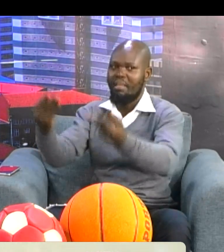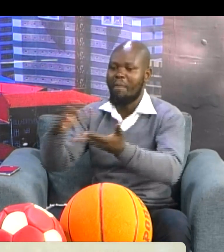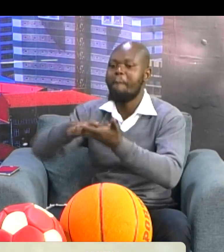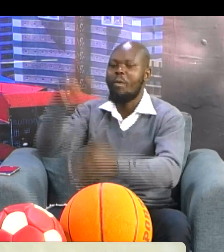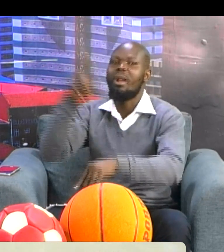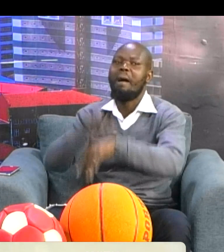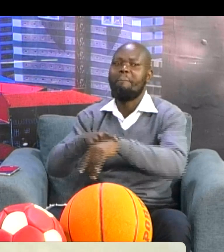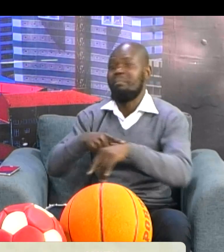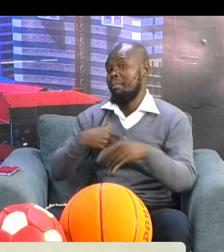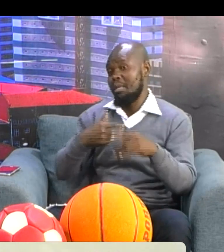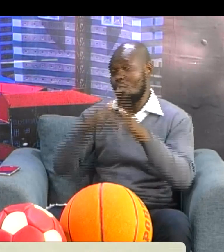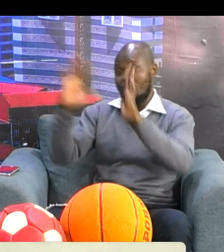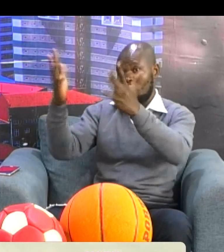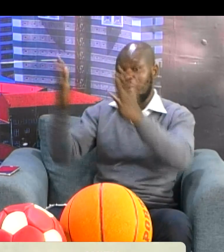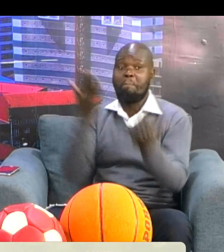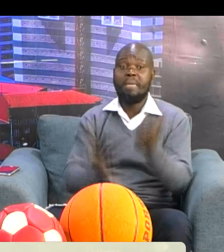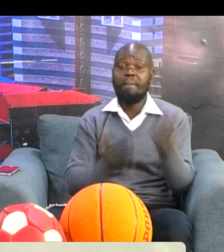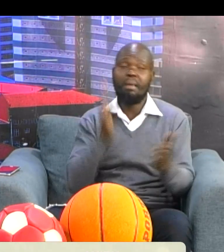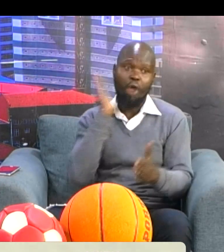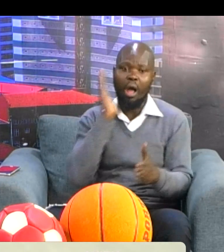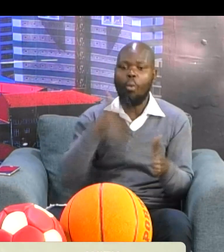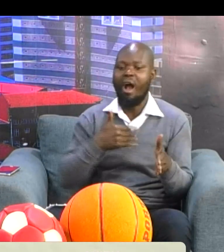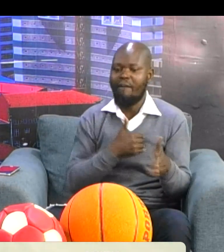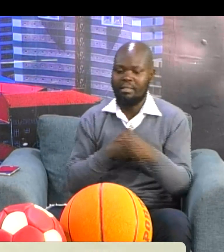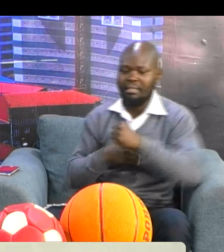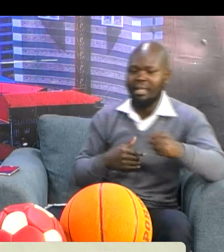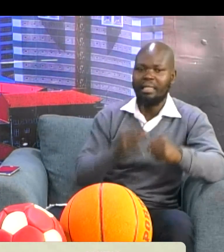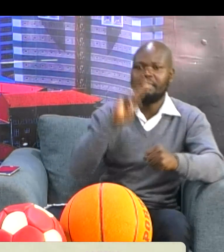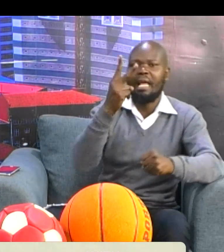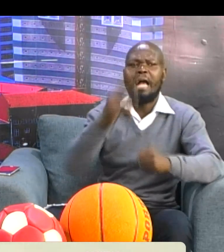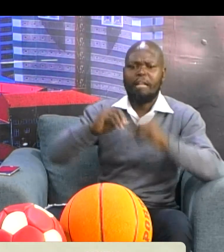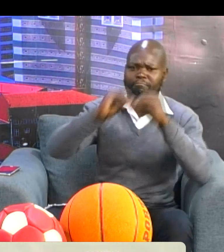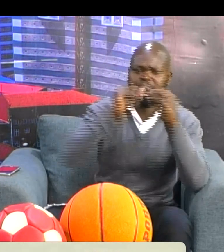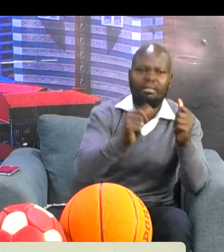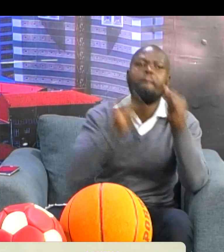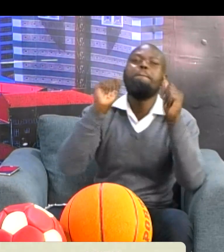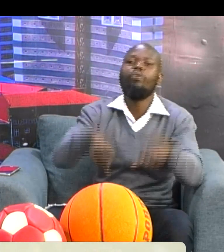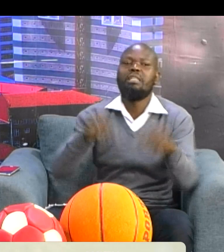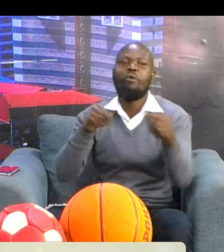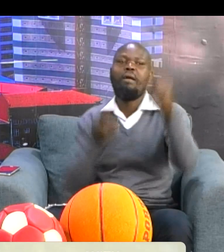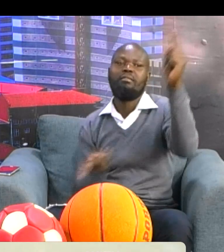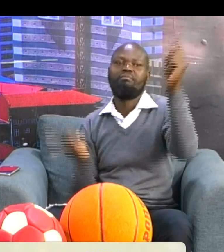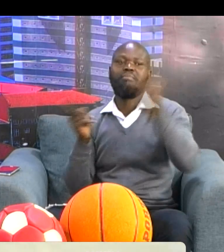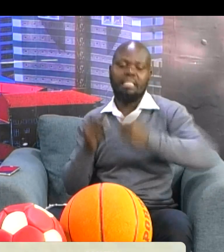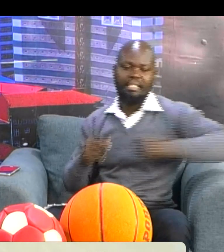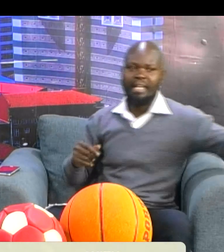that's when they tightened now the defense. But also we have to congratulate Poster.